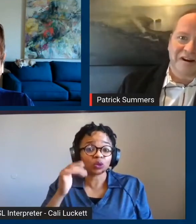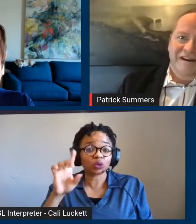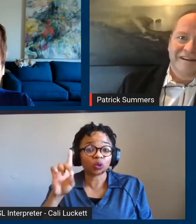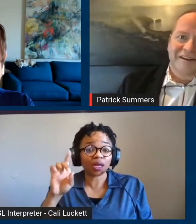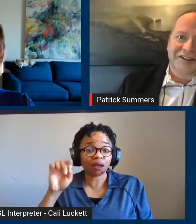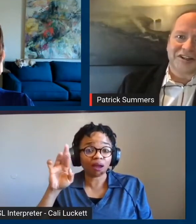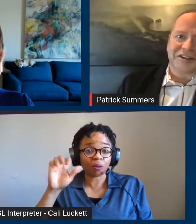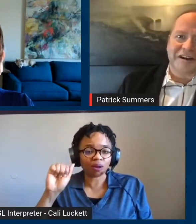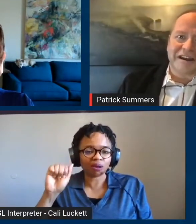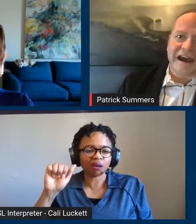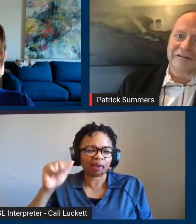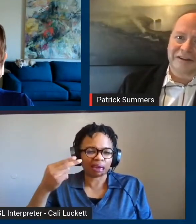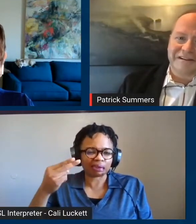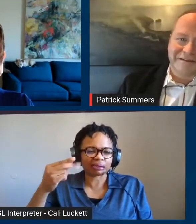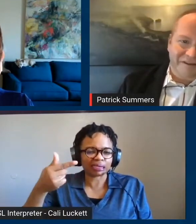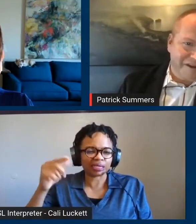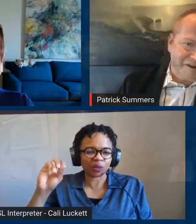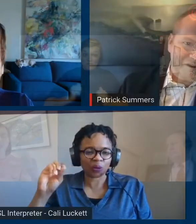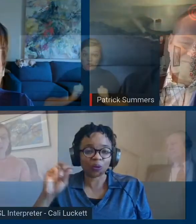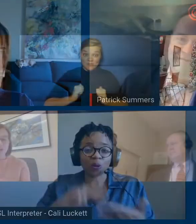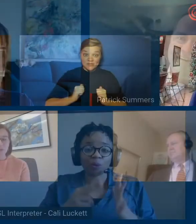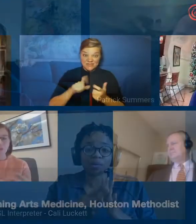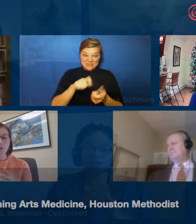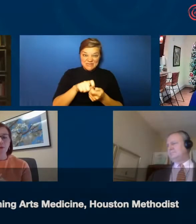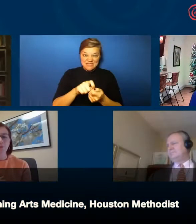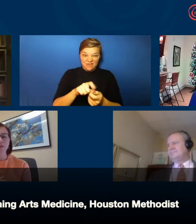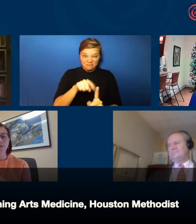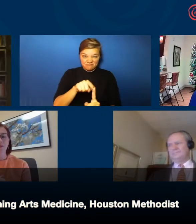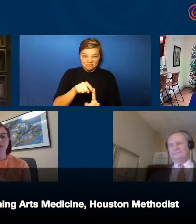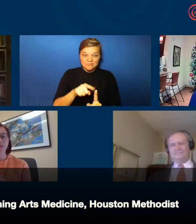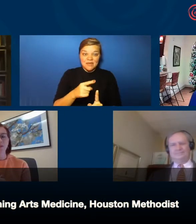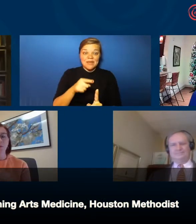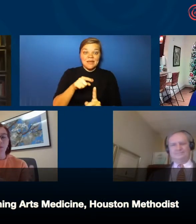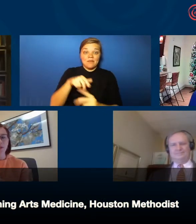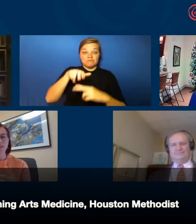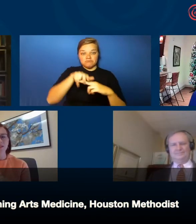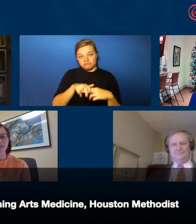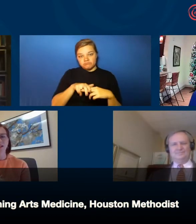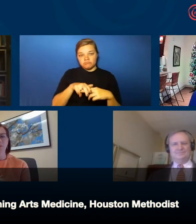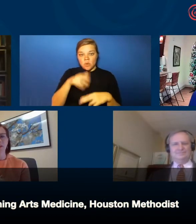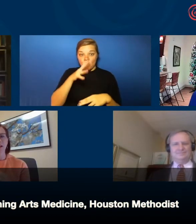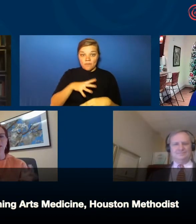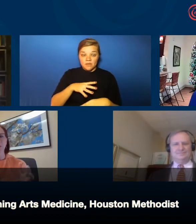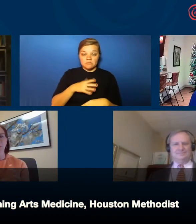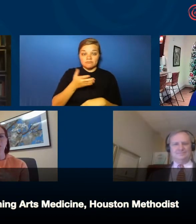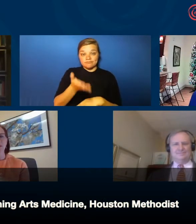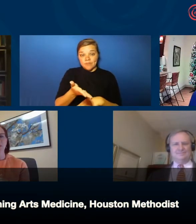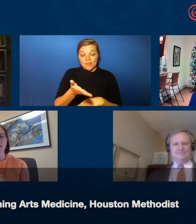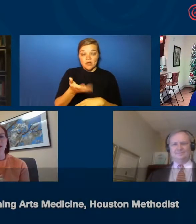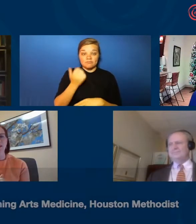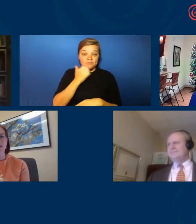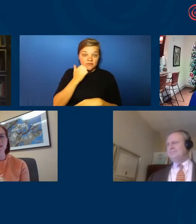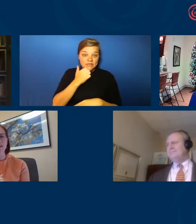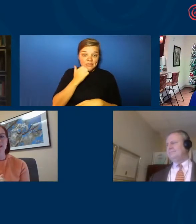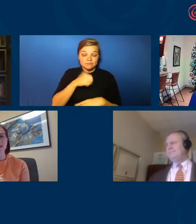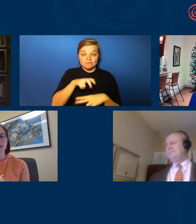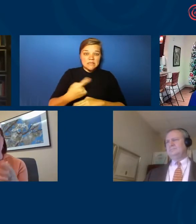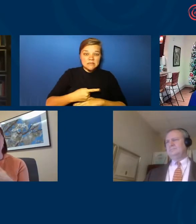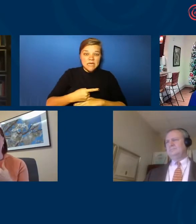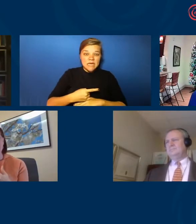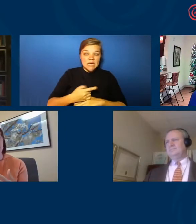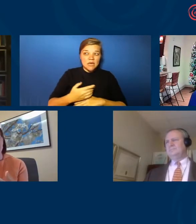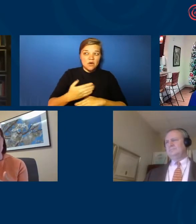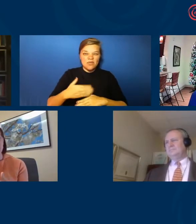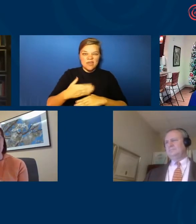much more than just a night out in the theater. This woman was present that had been at the groups in her catatonic state.